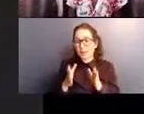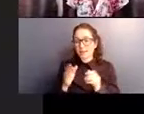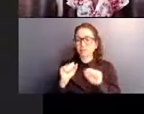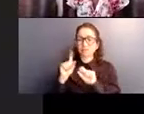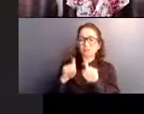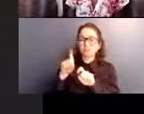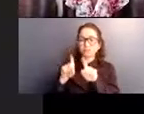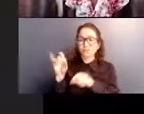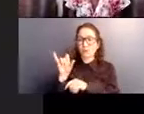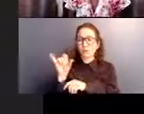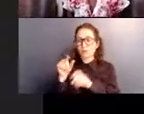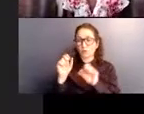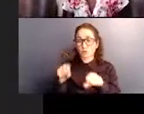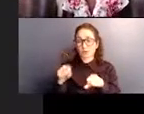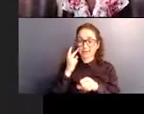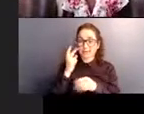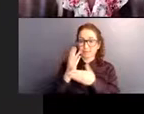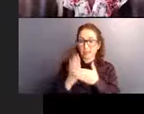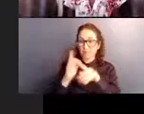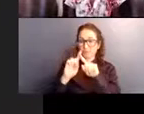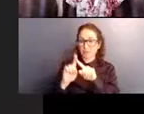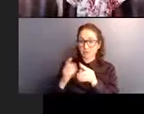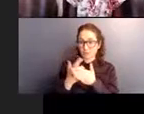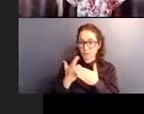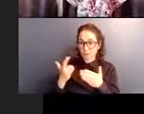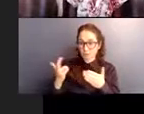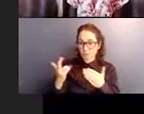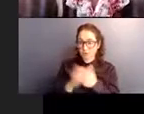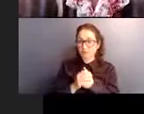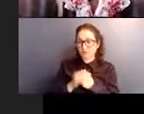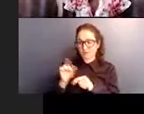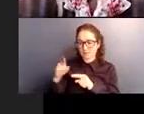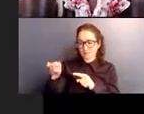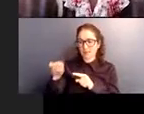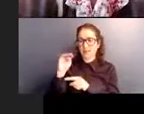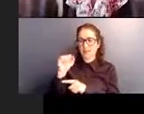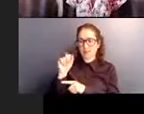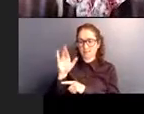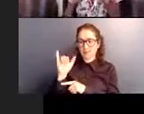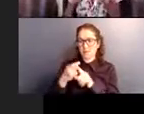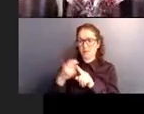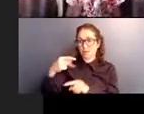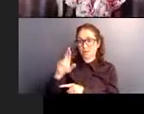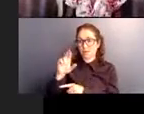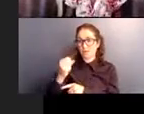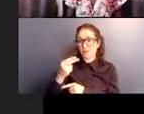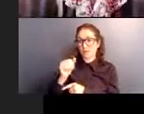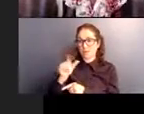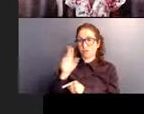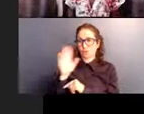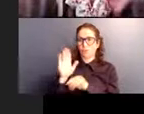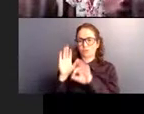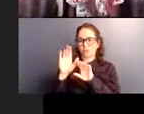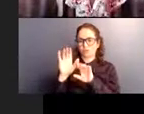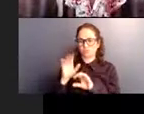and also see some of the resources that our guest Mary from Preservation Hall Foundation will be dropping in for